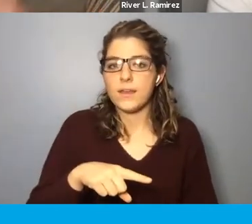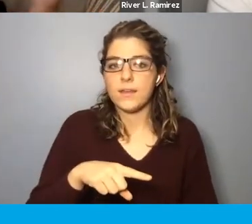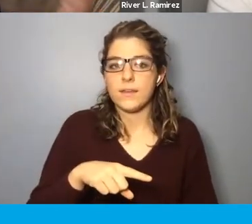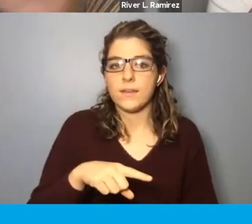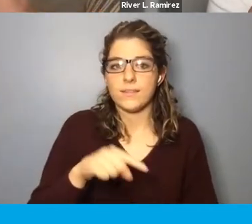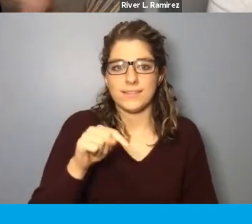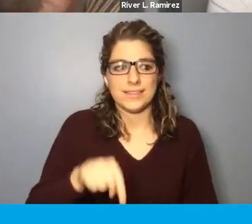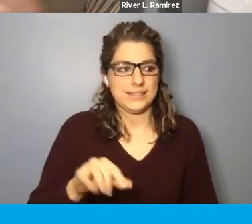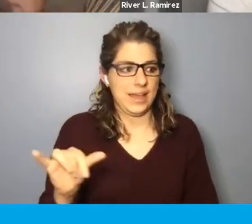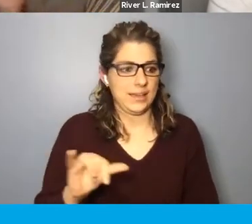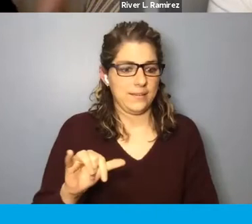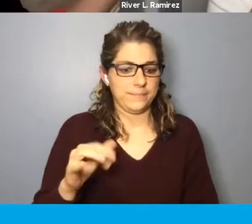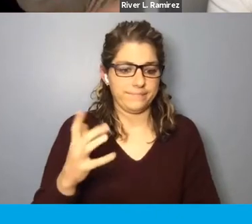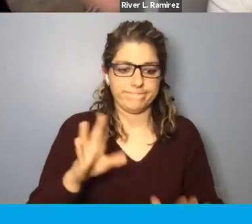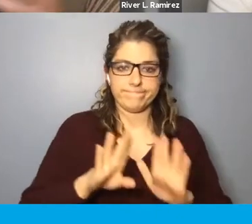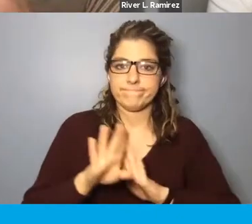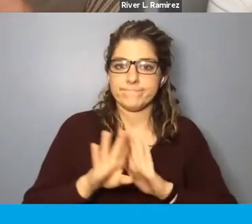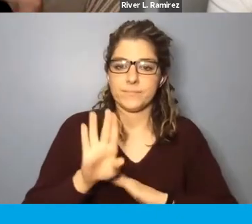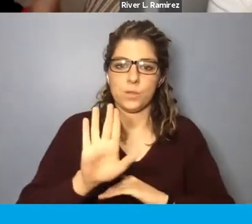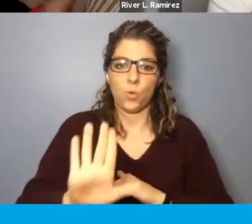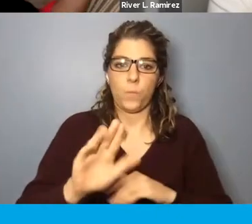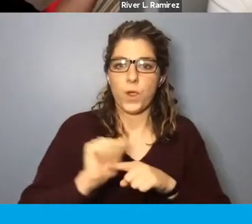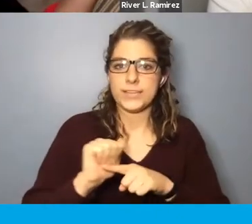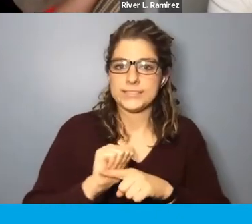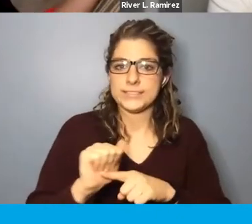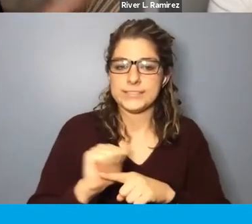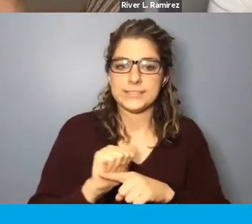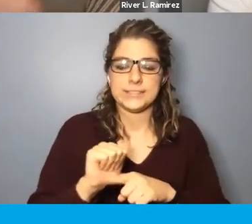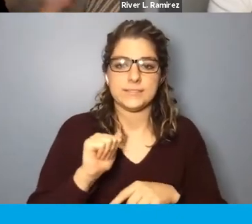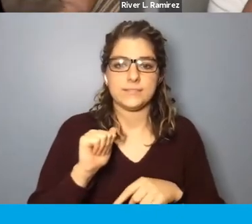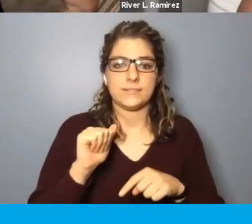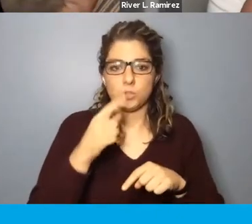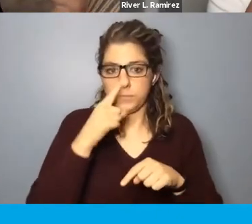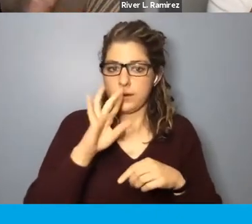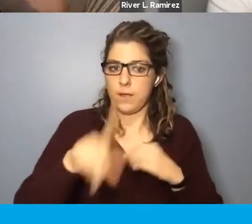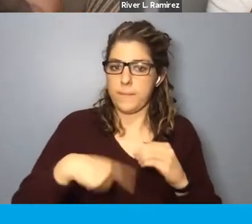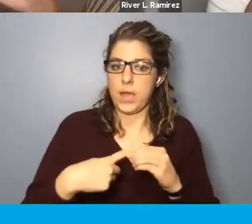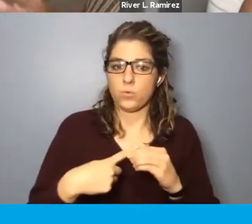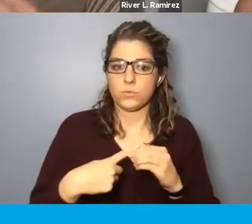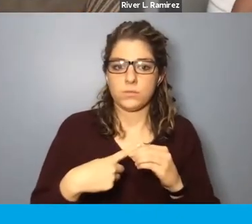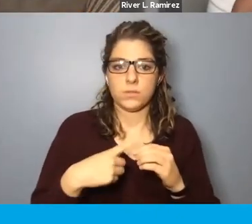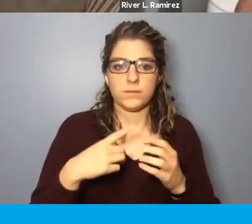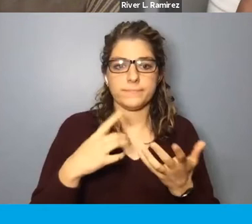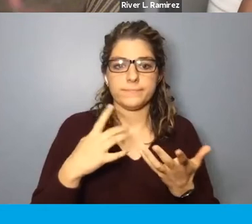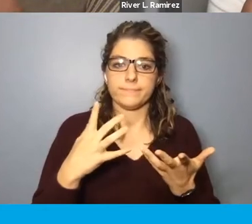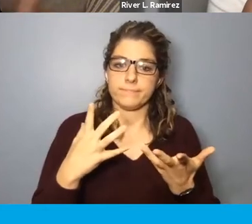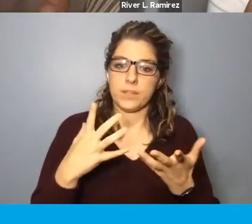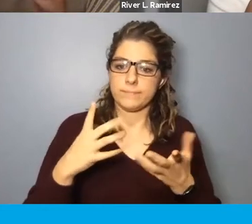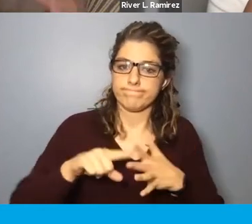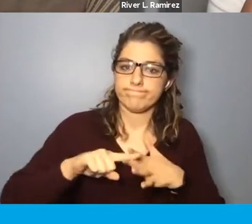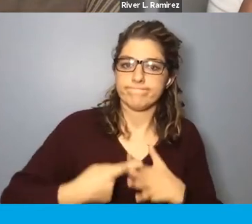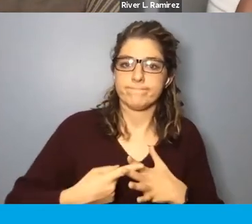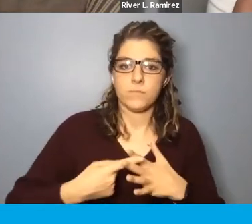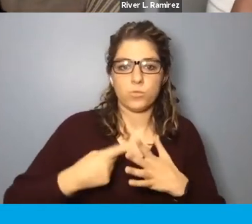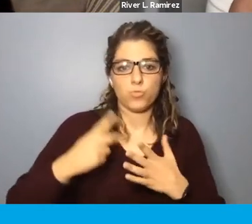this is like a development in your practice, and like, can you just talk about like the genesis of this project, Ghost Folk, how it came to